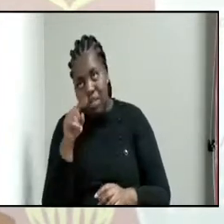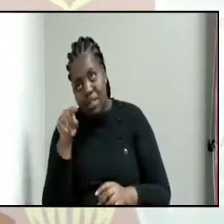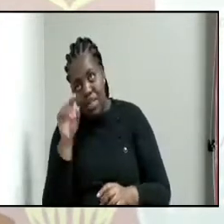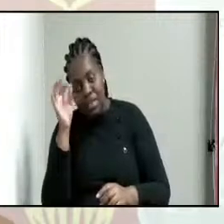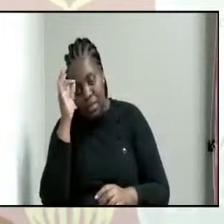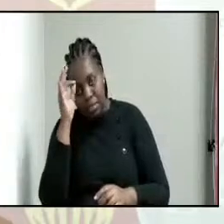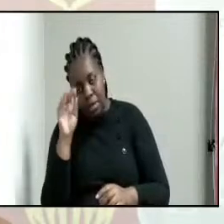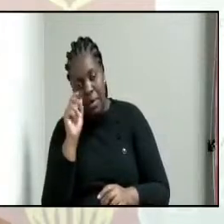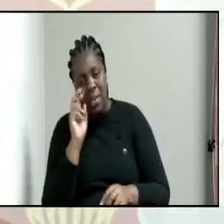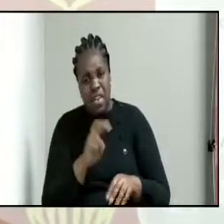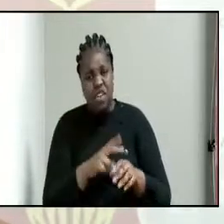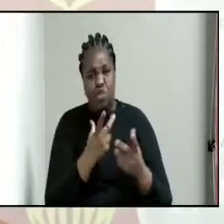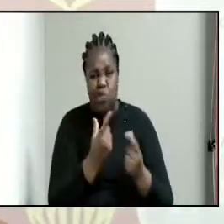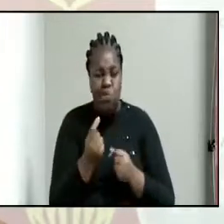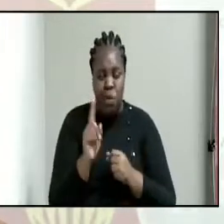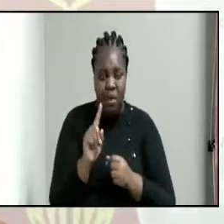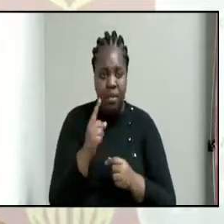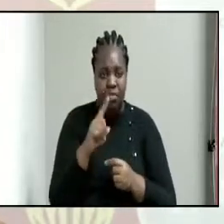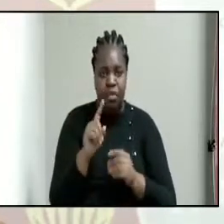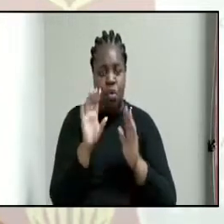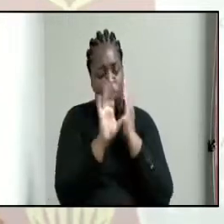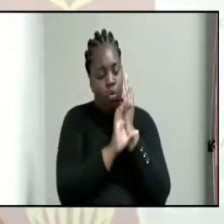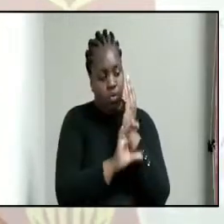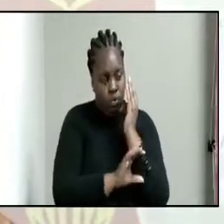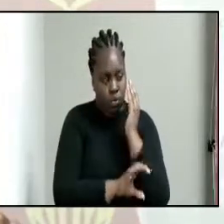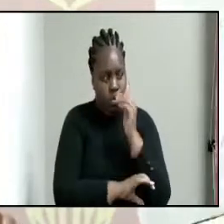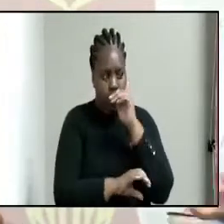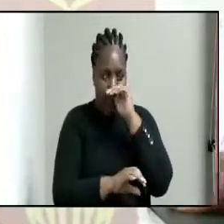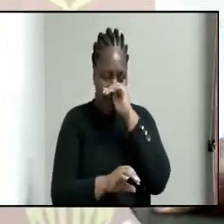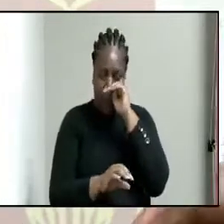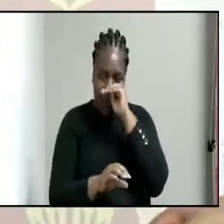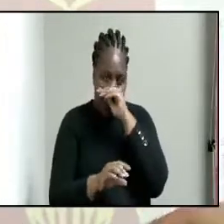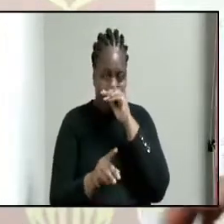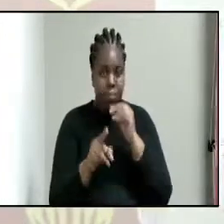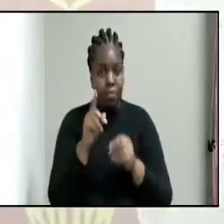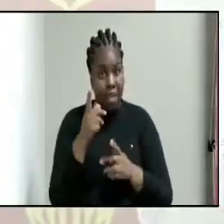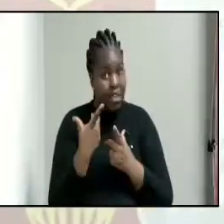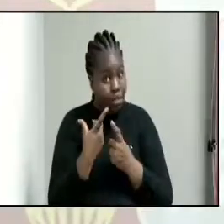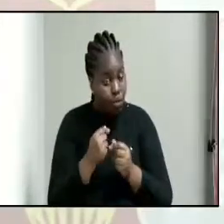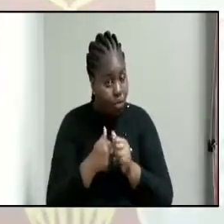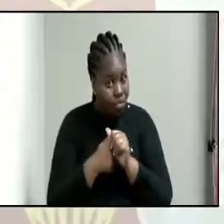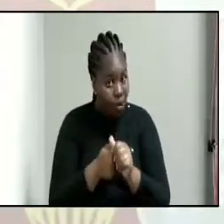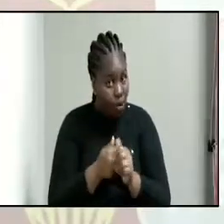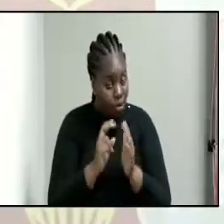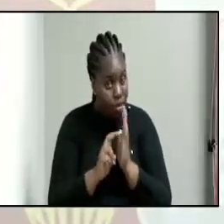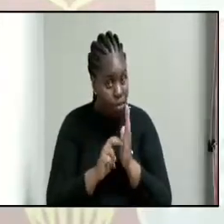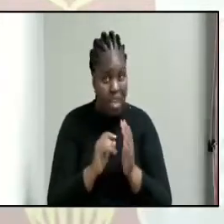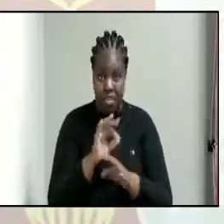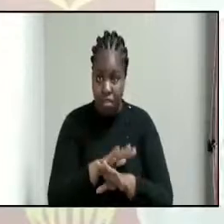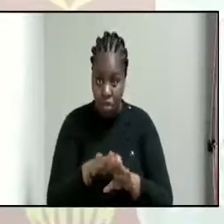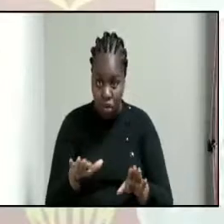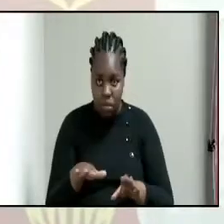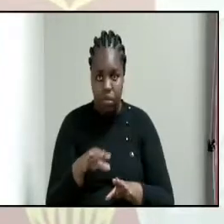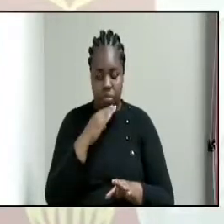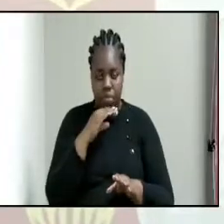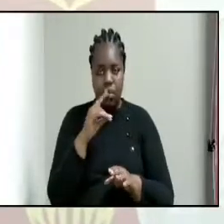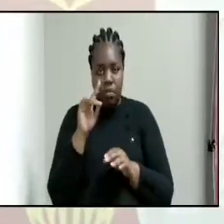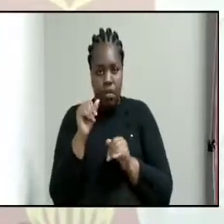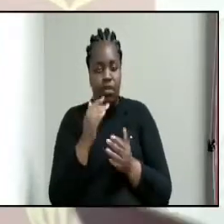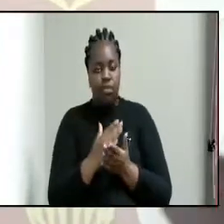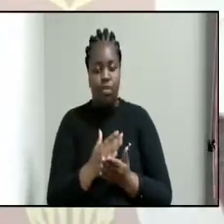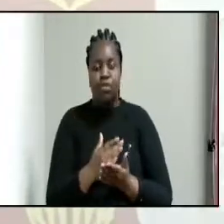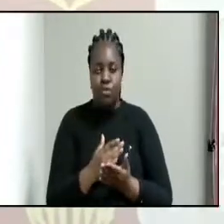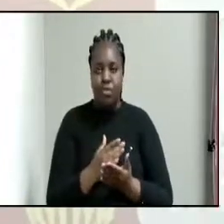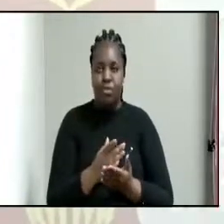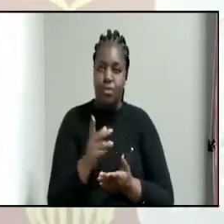are supposed to do in terms of their constitutional and legislative obligations. Are they doing exactly that? If they are not, then they must be taken to task